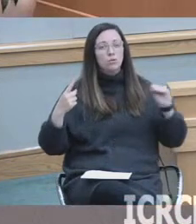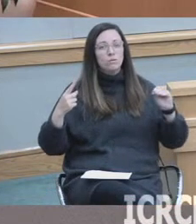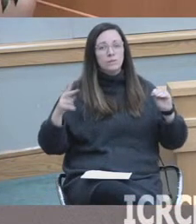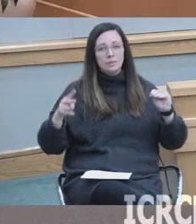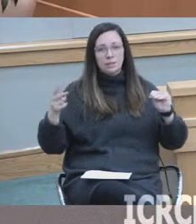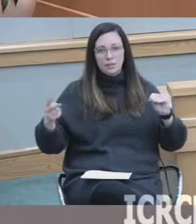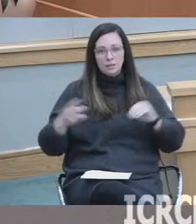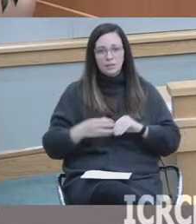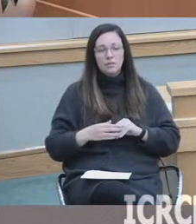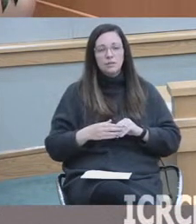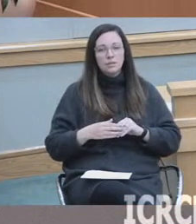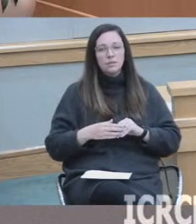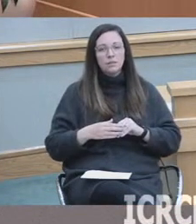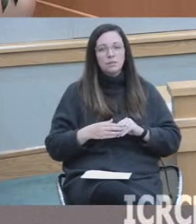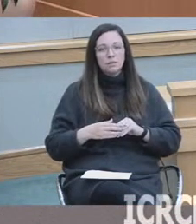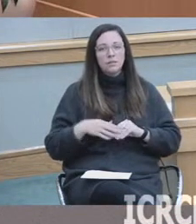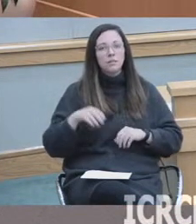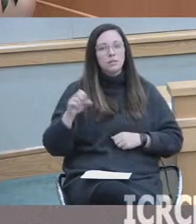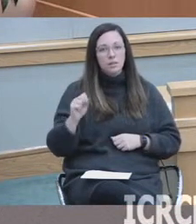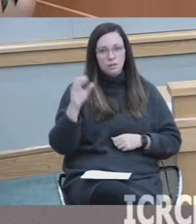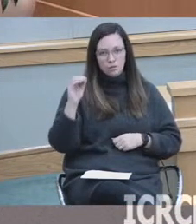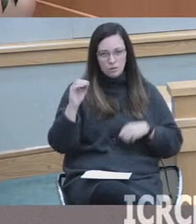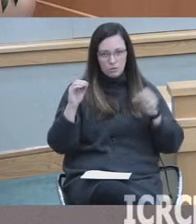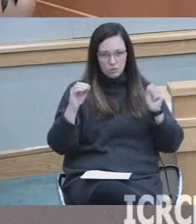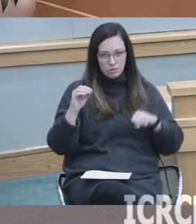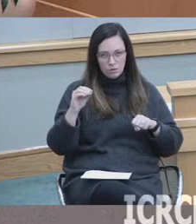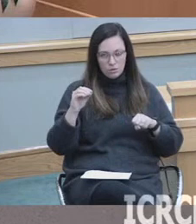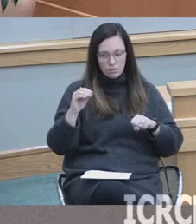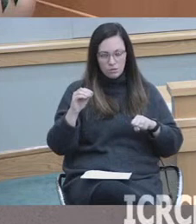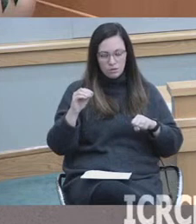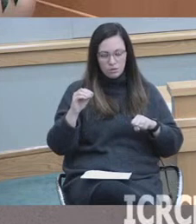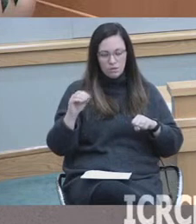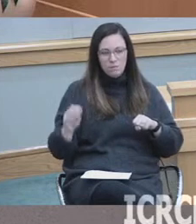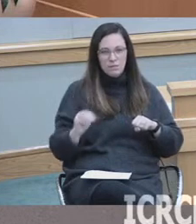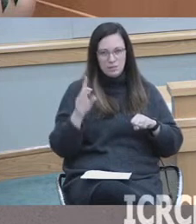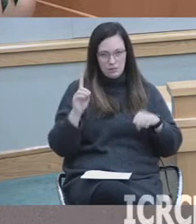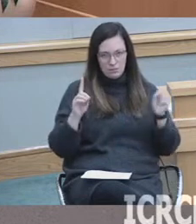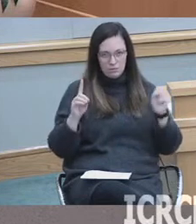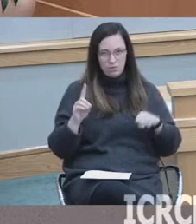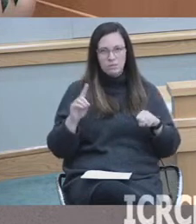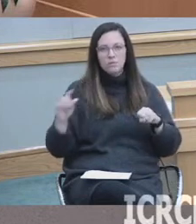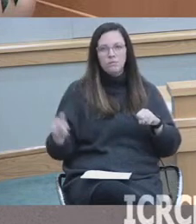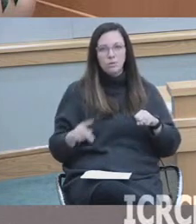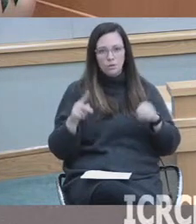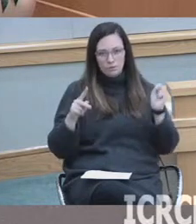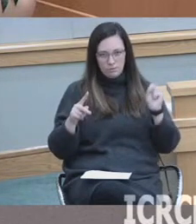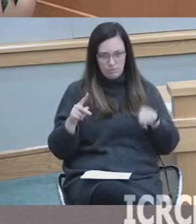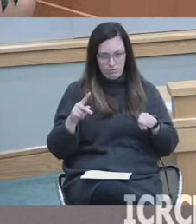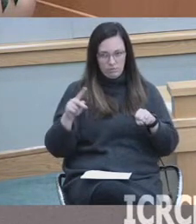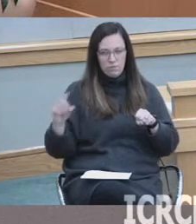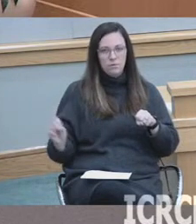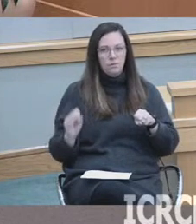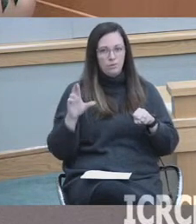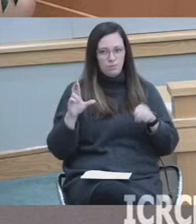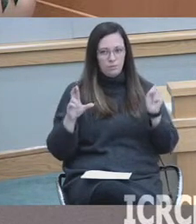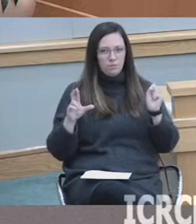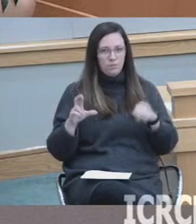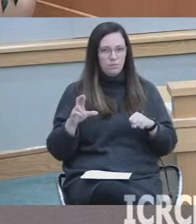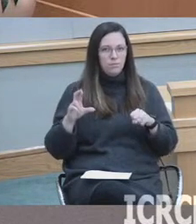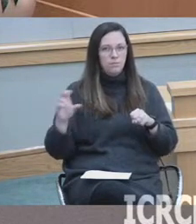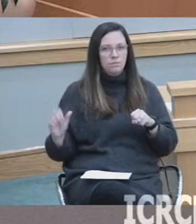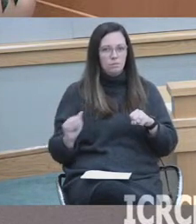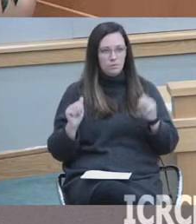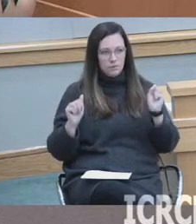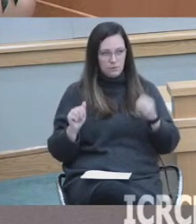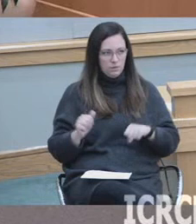Second. Mr. Sextro. Yes. Ms. McDaniel. Yes. Mr. Putoff. Ms. Yes. Smiley Robertson. Yes. Mr.